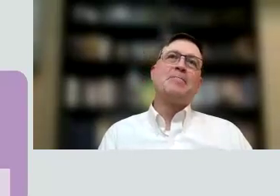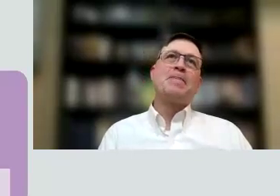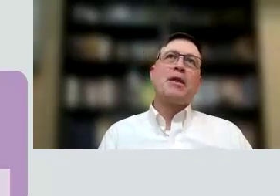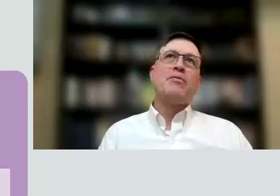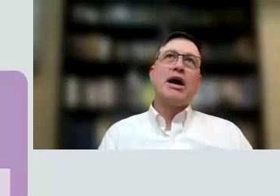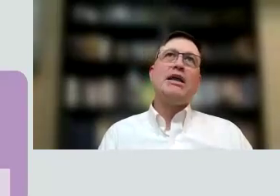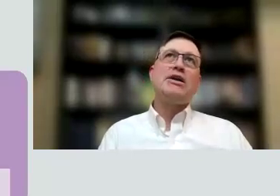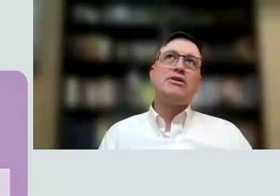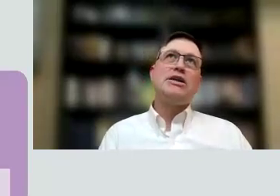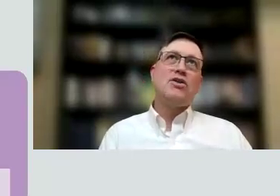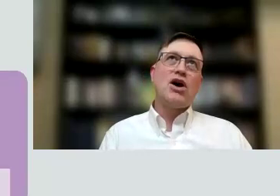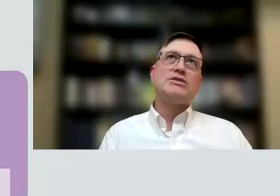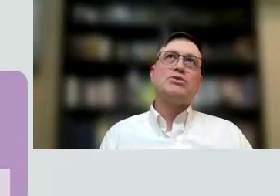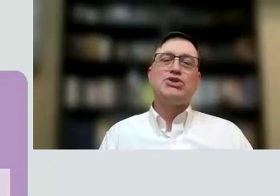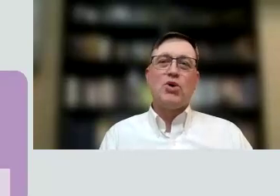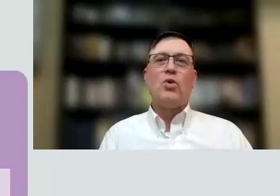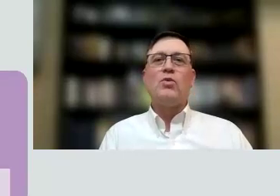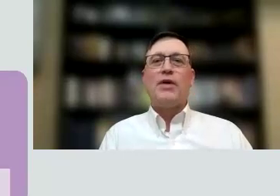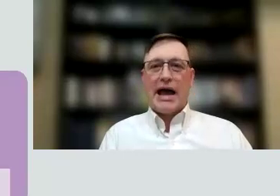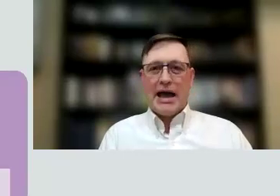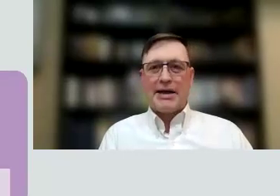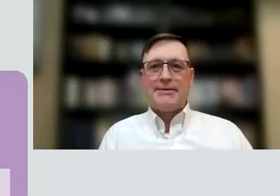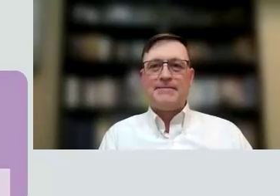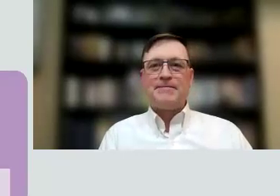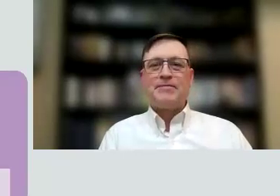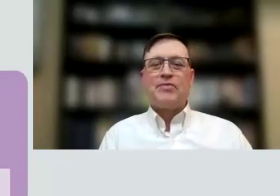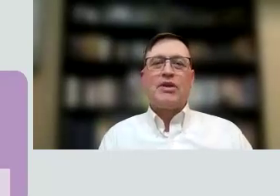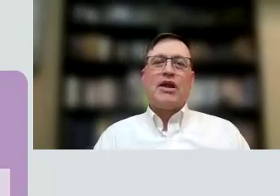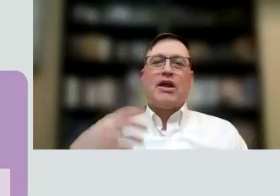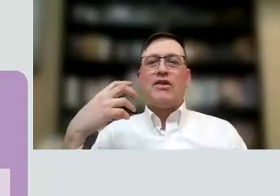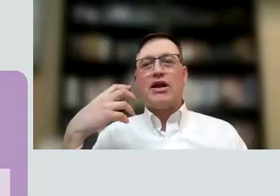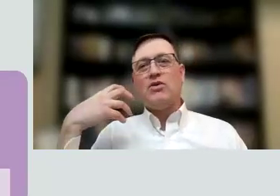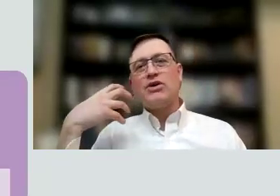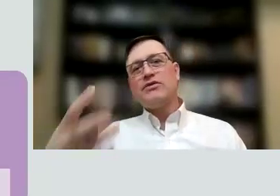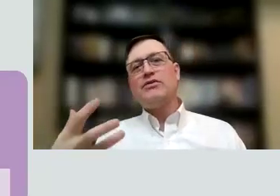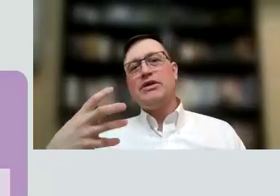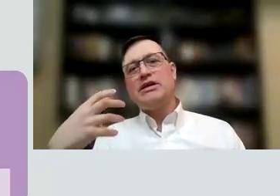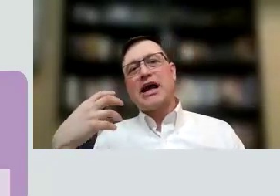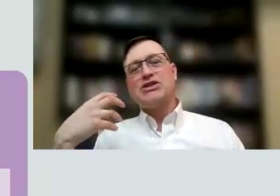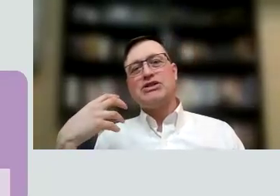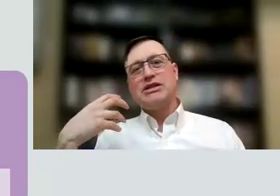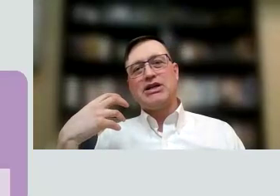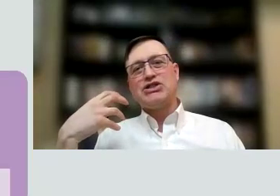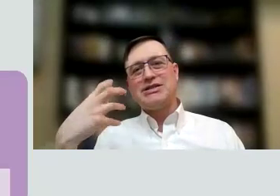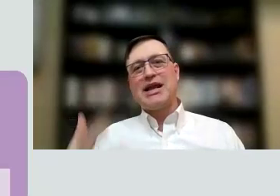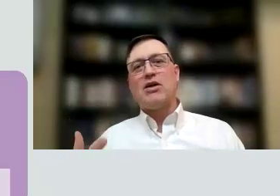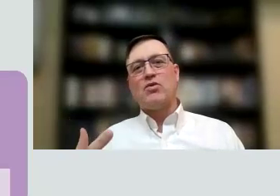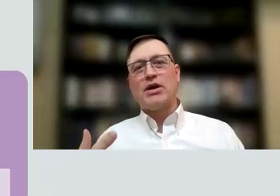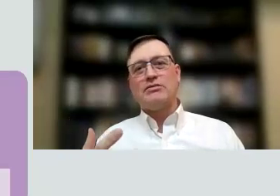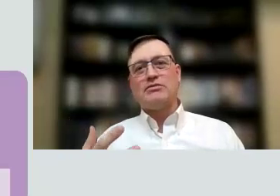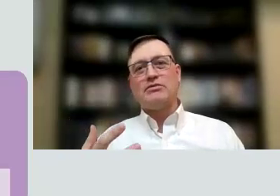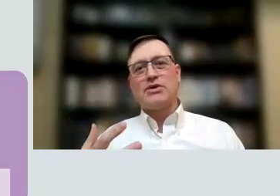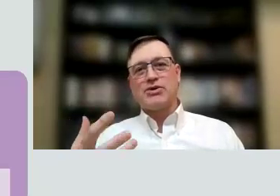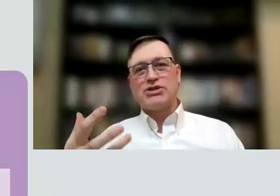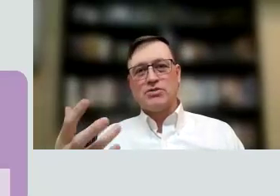that my hearing loss was so bad that in order for me to actually